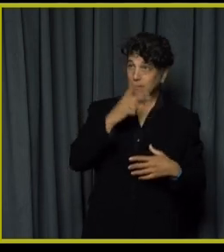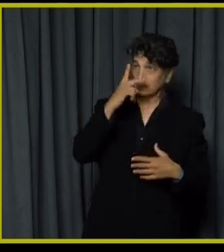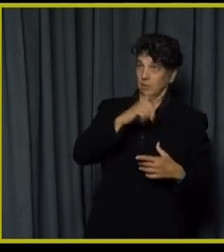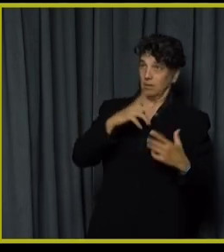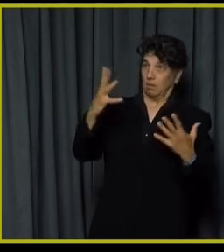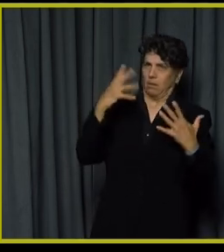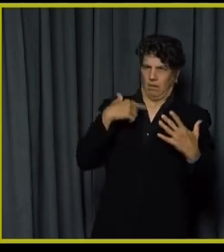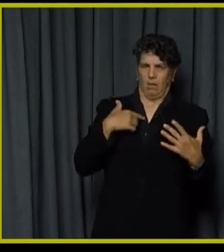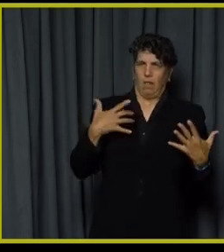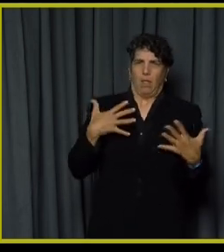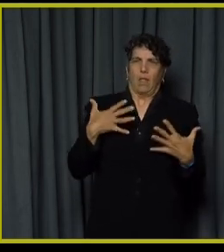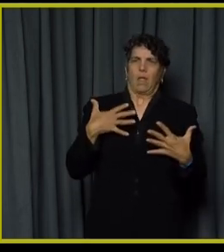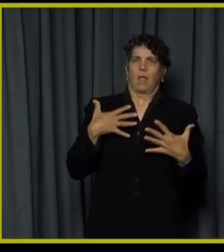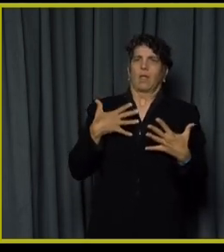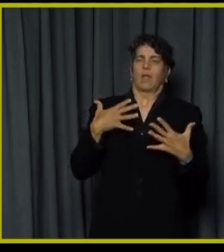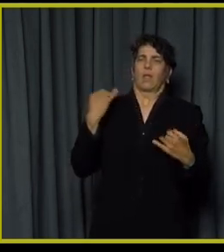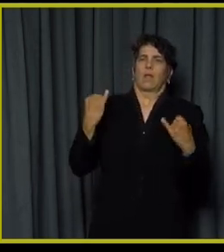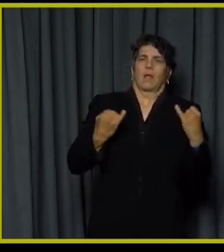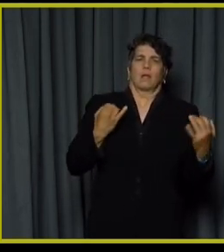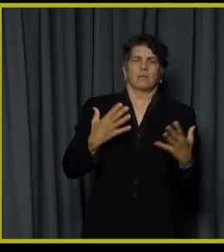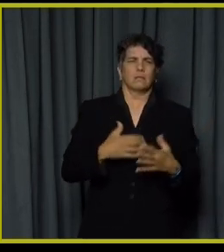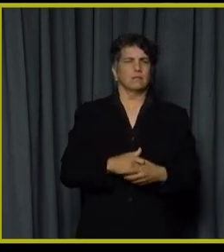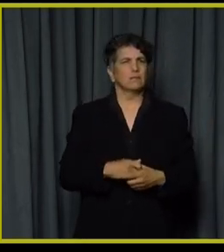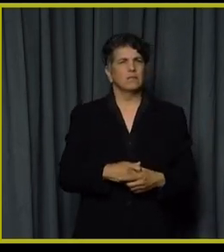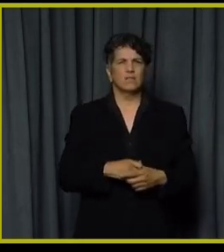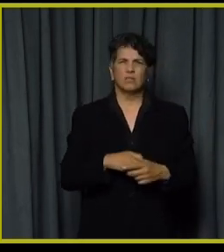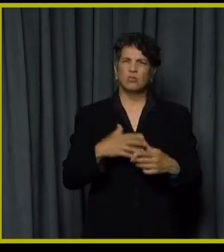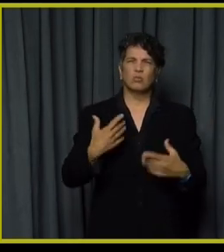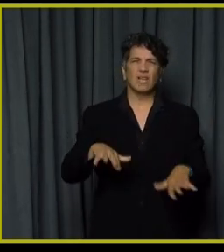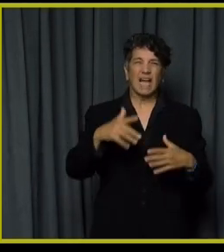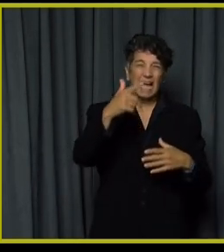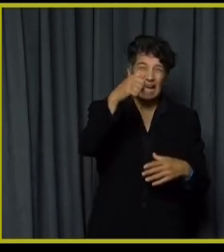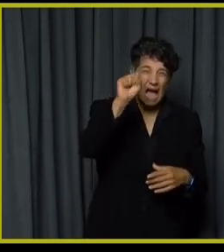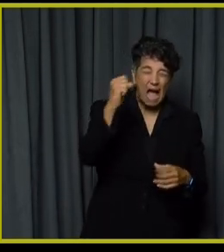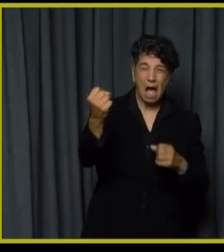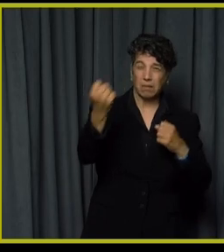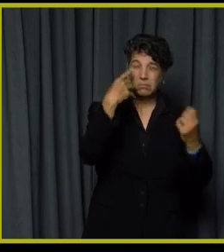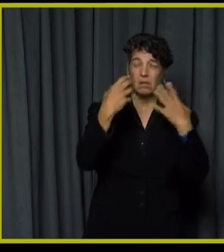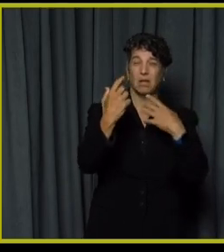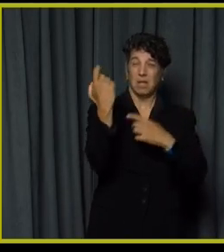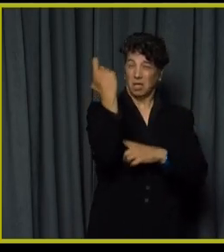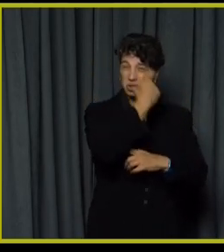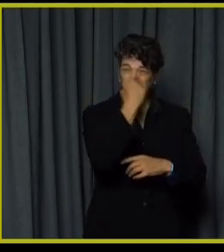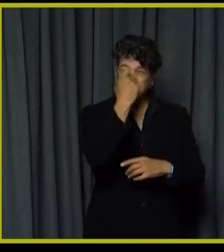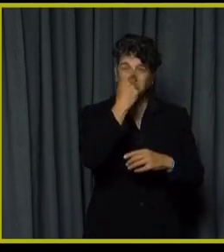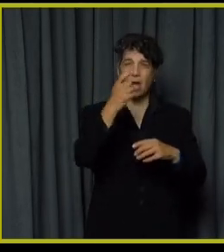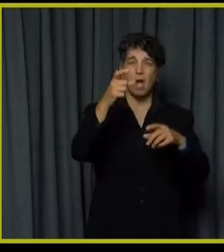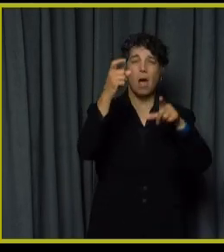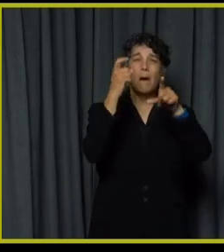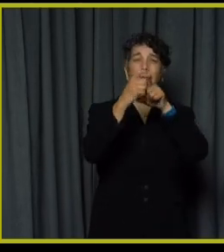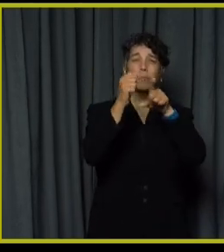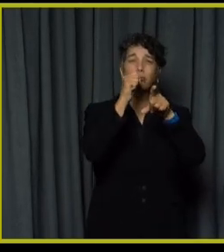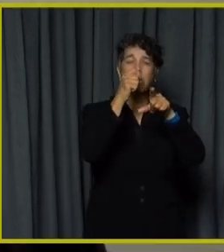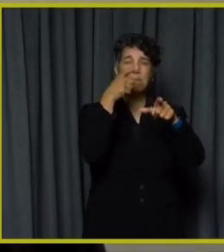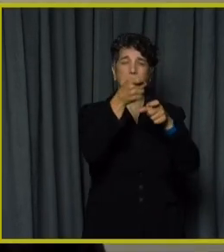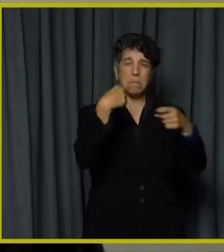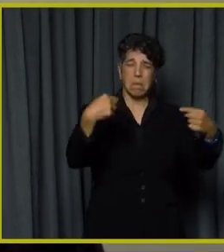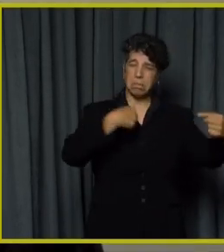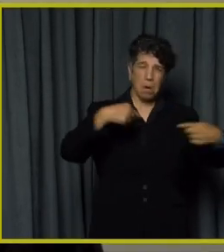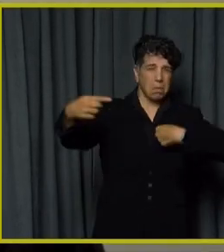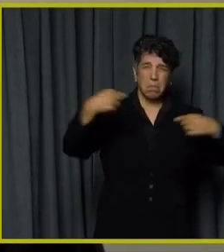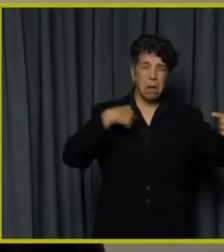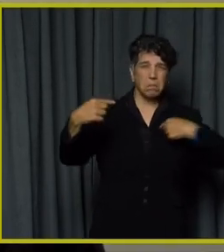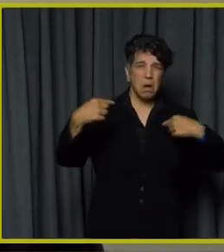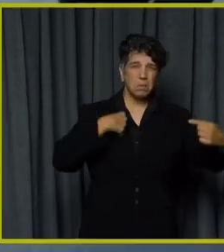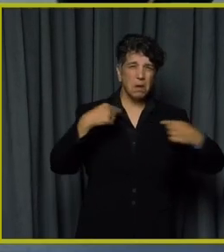We were tear gassed, we were pepper sprayed, and many were shot with rubber bullets. And in the midst of all of that,